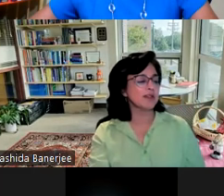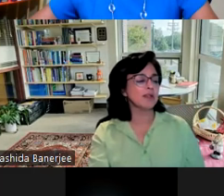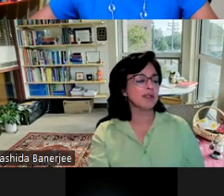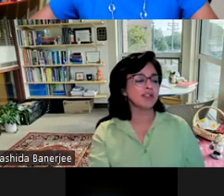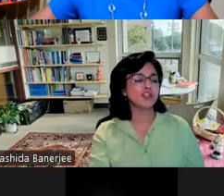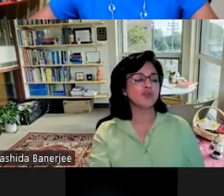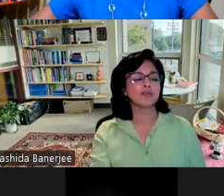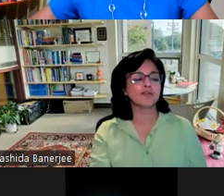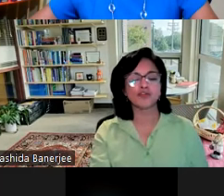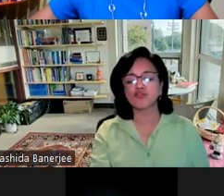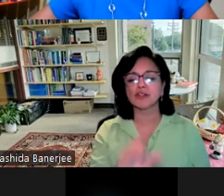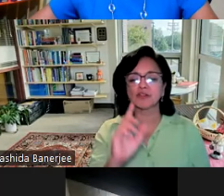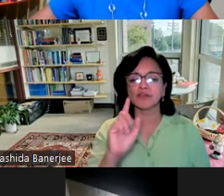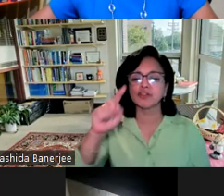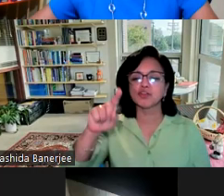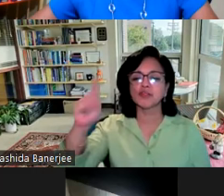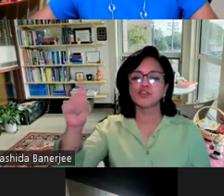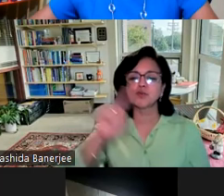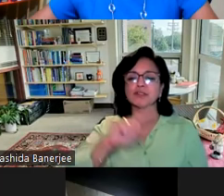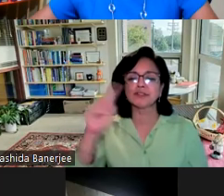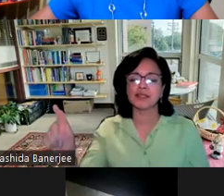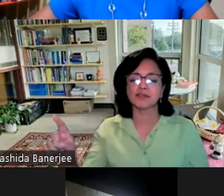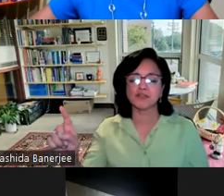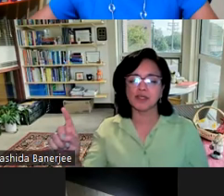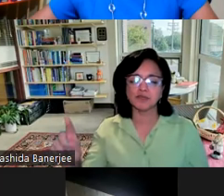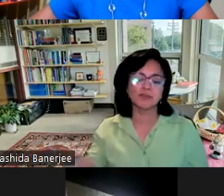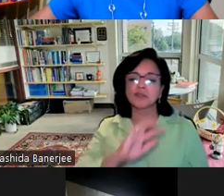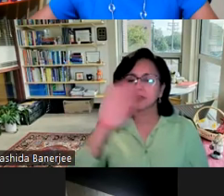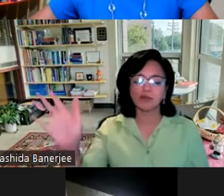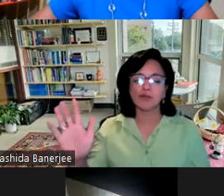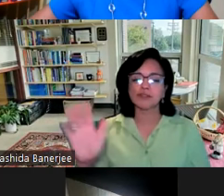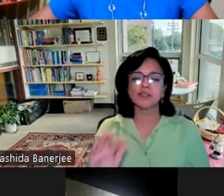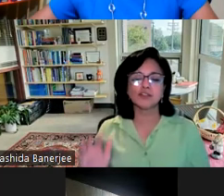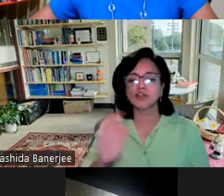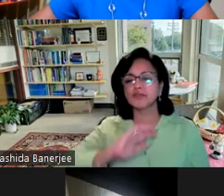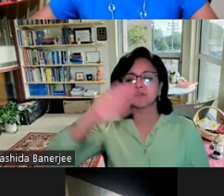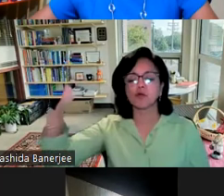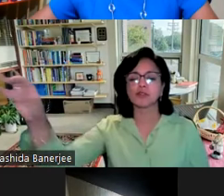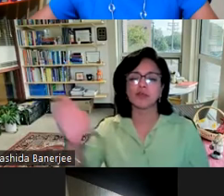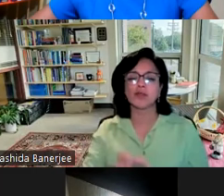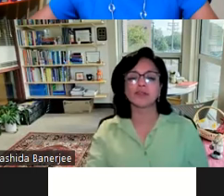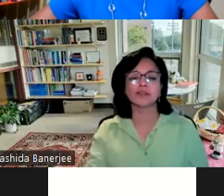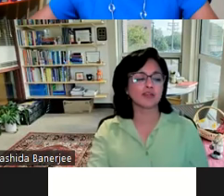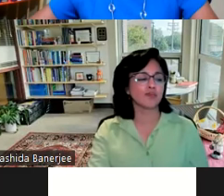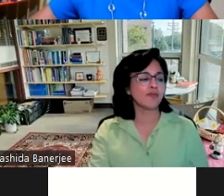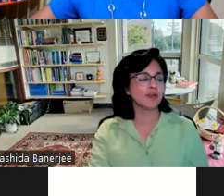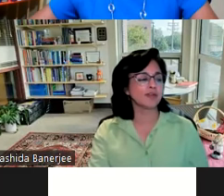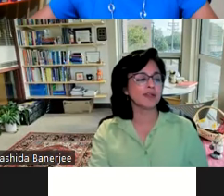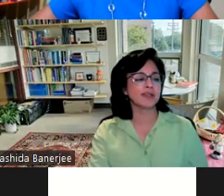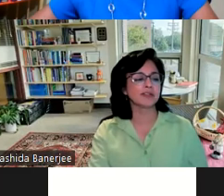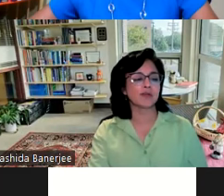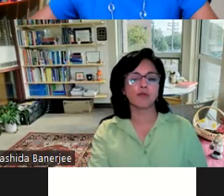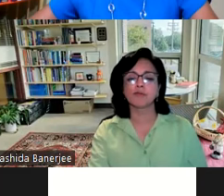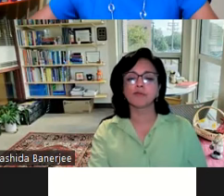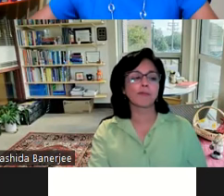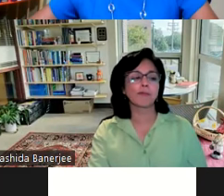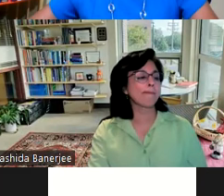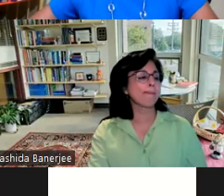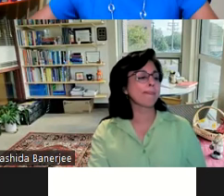accuracy in 2 out of 2 trials. If he can do it 2 consecutive times, we'll say he's achieved his goals and we can start to move on to the next